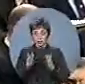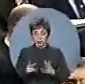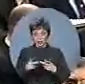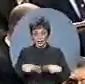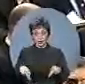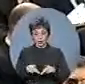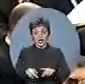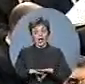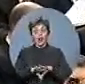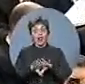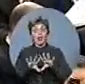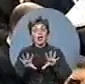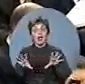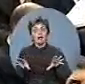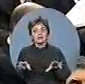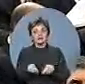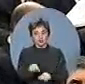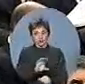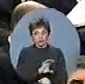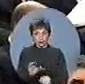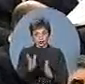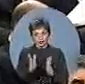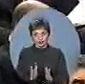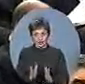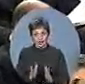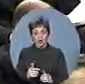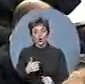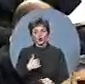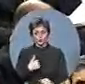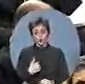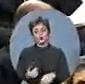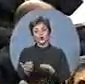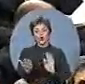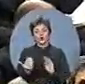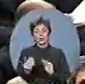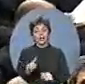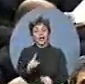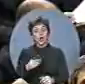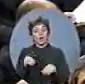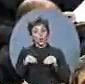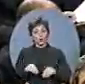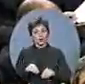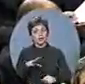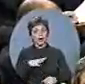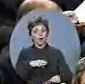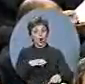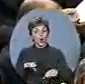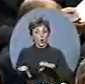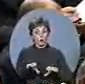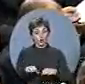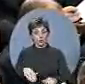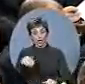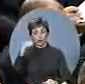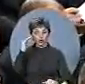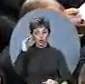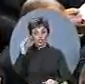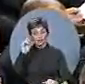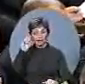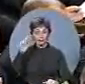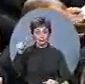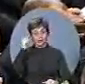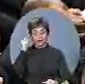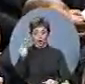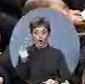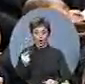of this country's citizens, all Canadians, and we expect a Prime Minister to